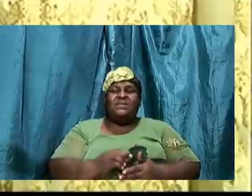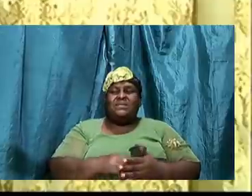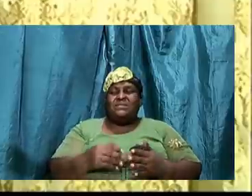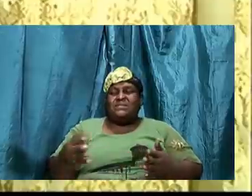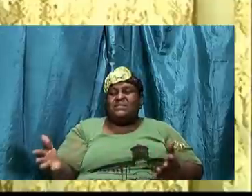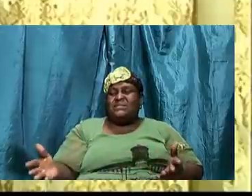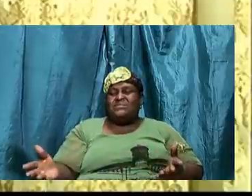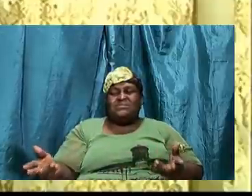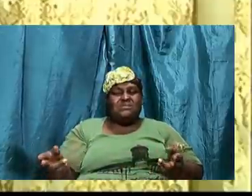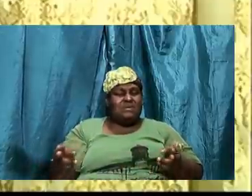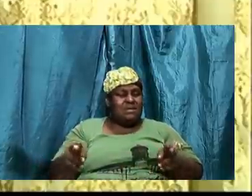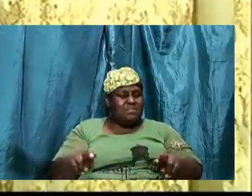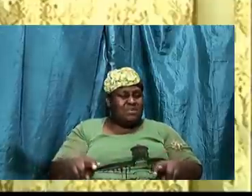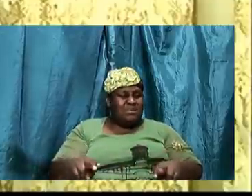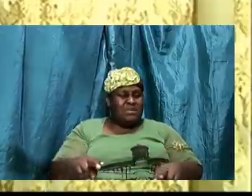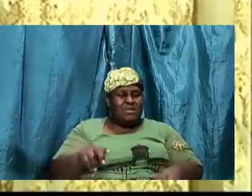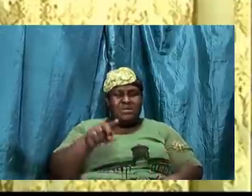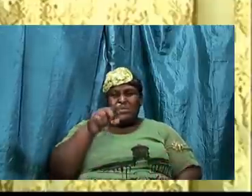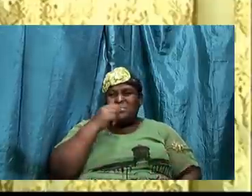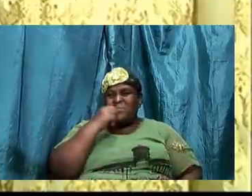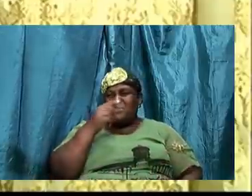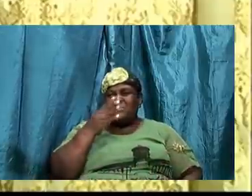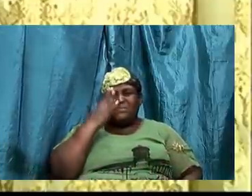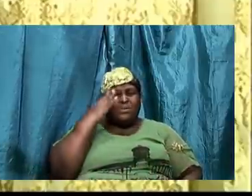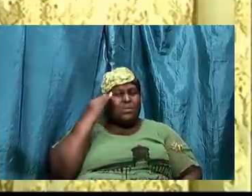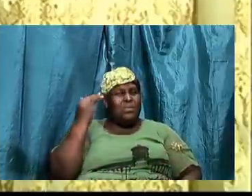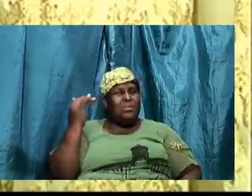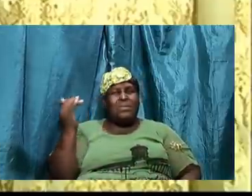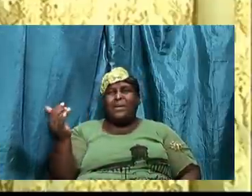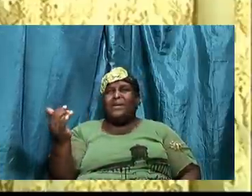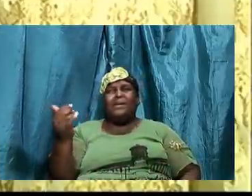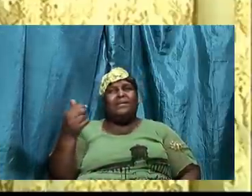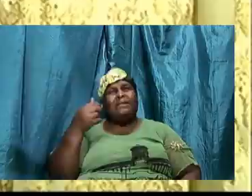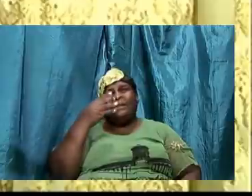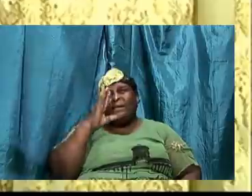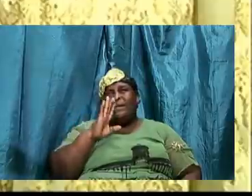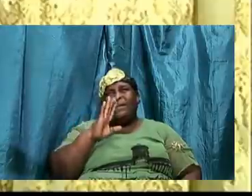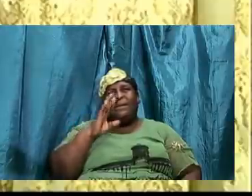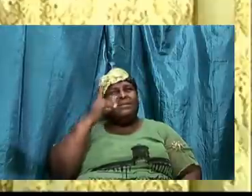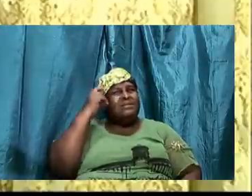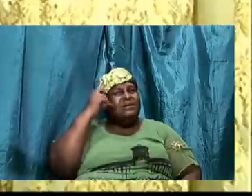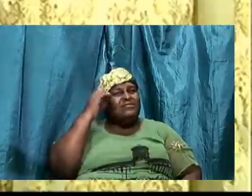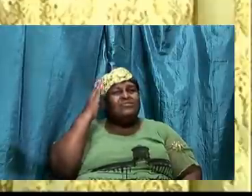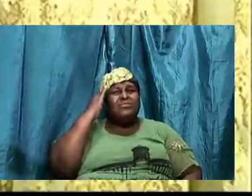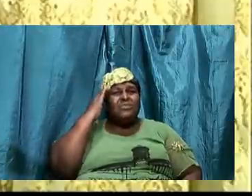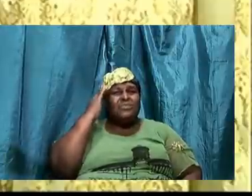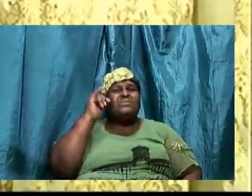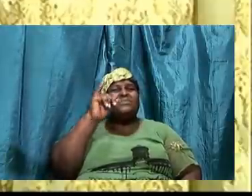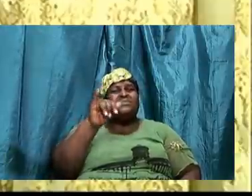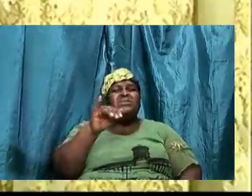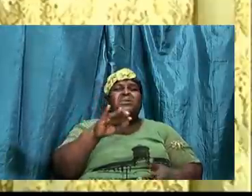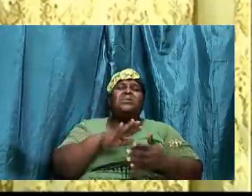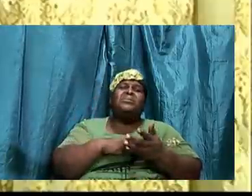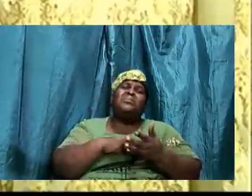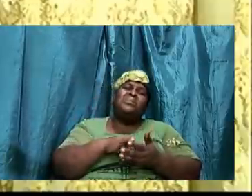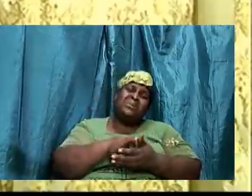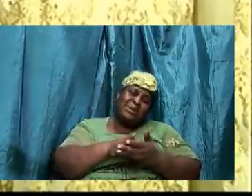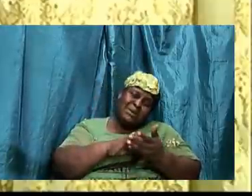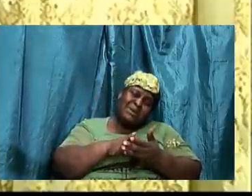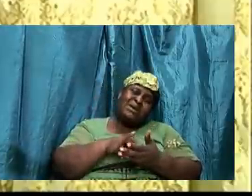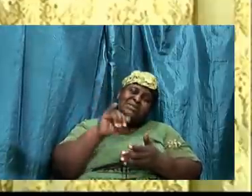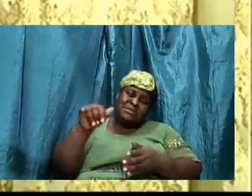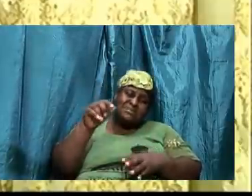upon you and you're saying, why? Because the adversary knows that you're at your weakest point and that is the time that he tries to attack you.